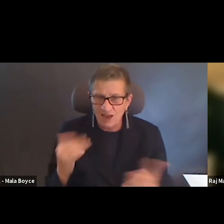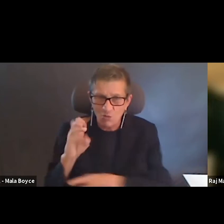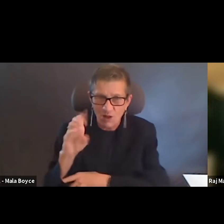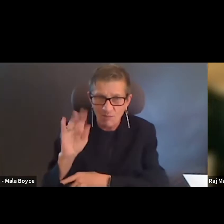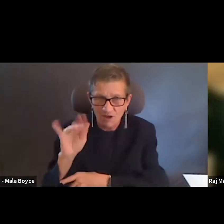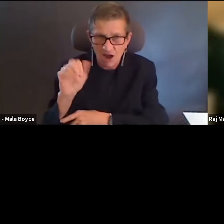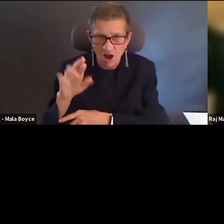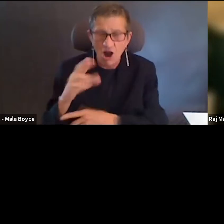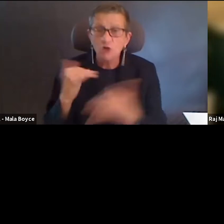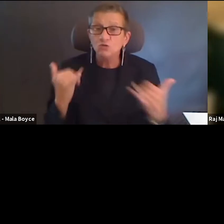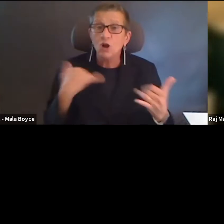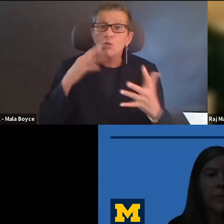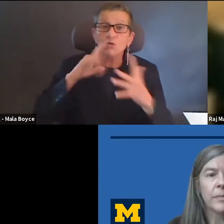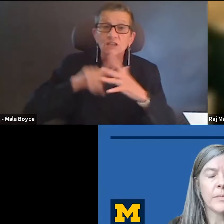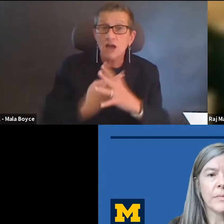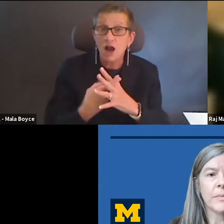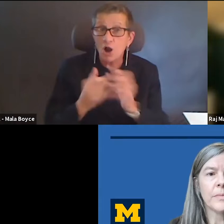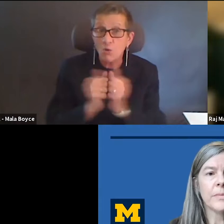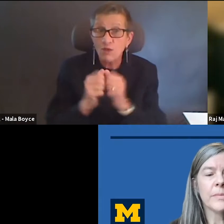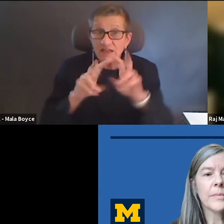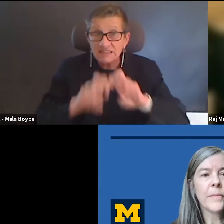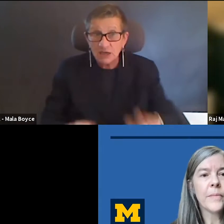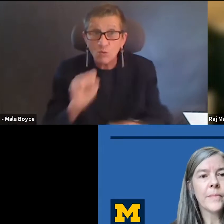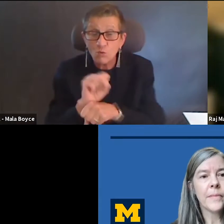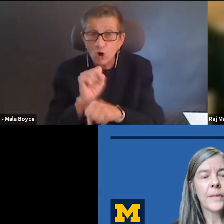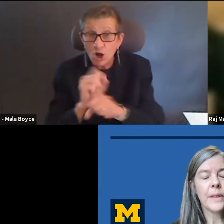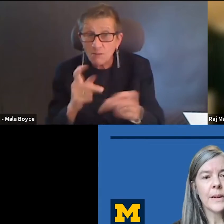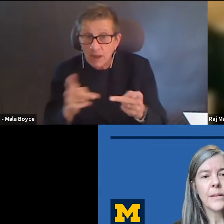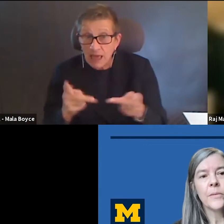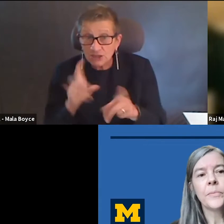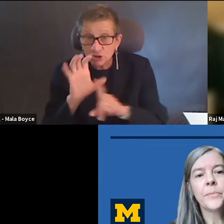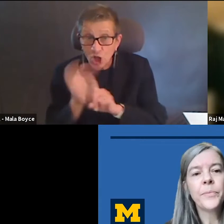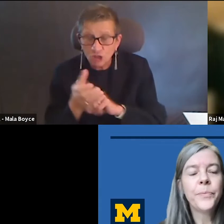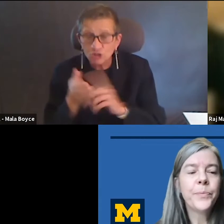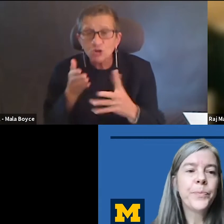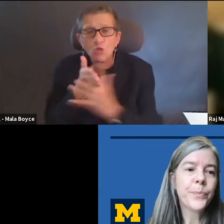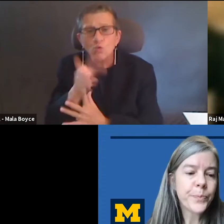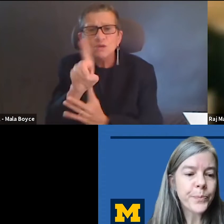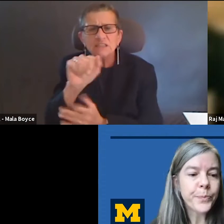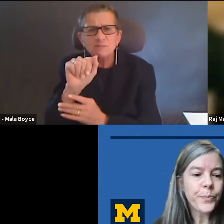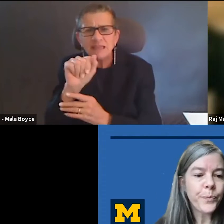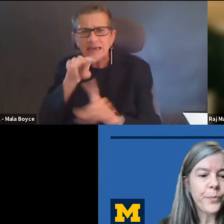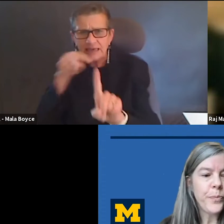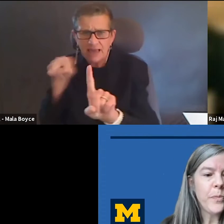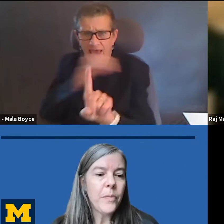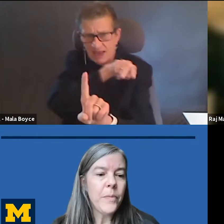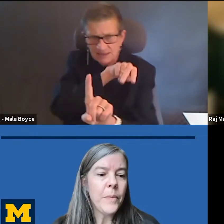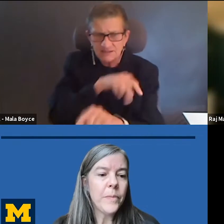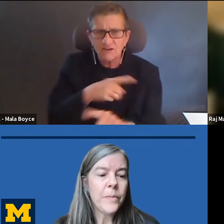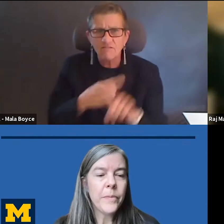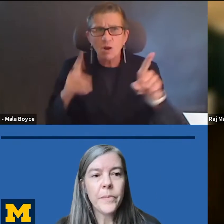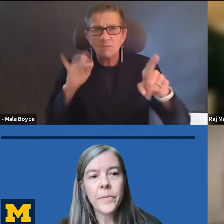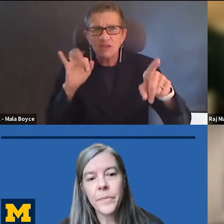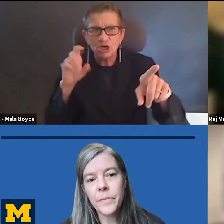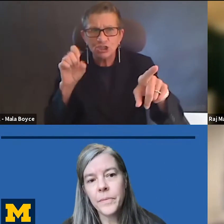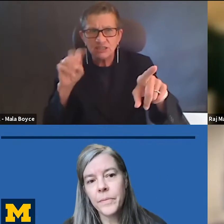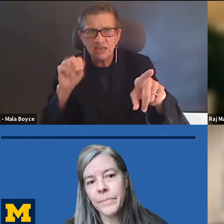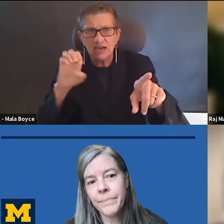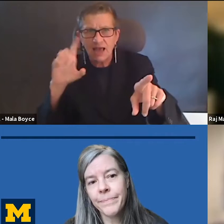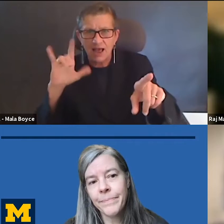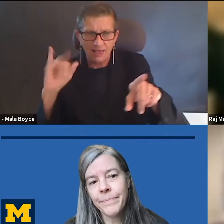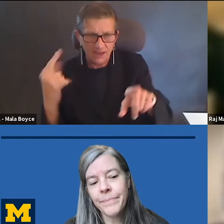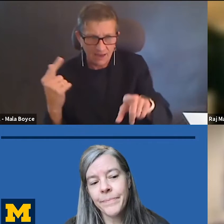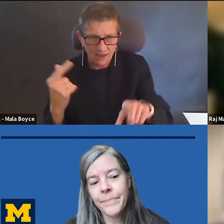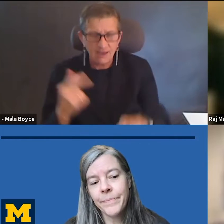we will start with assessing workplace culture through a disability lens session that's presented by Kirsten A. Elling,